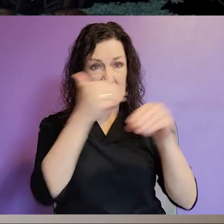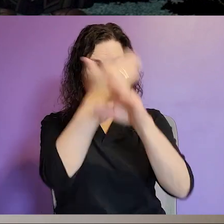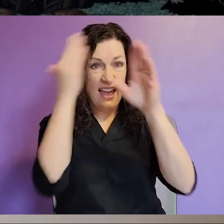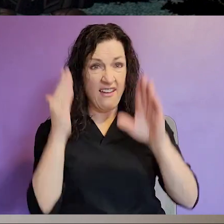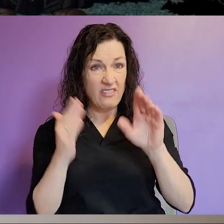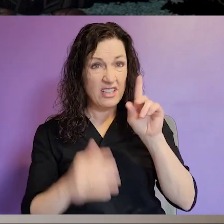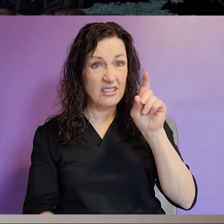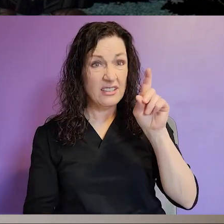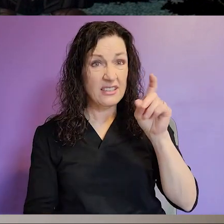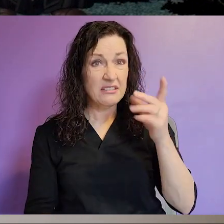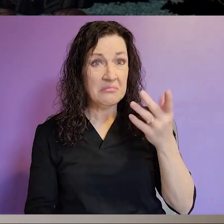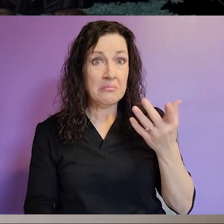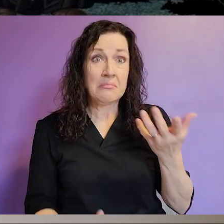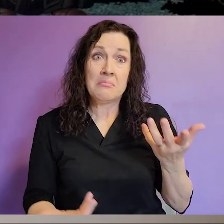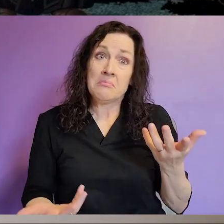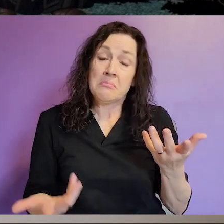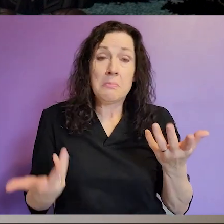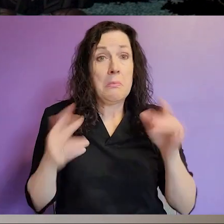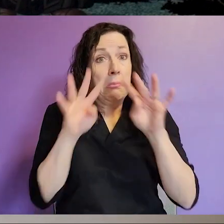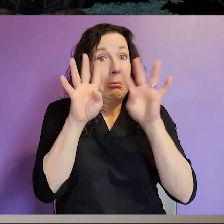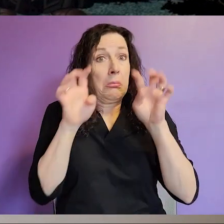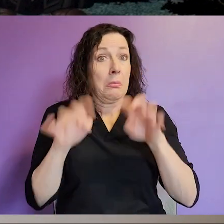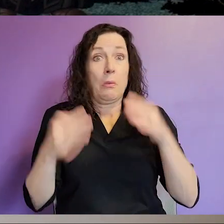it heaven?